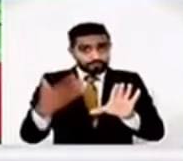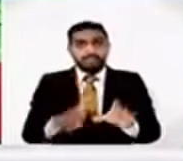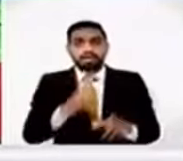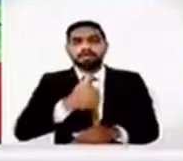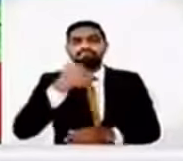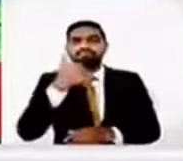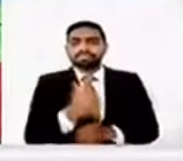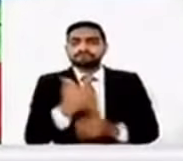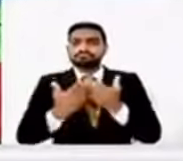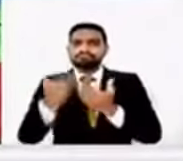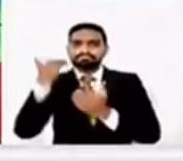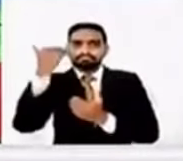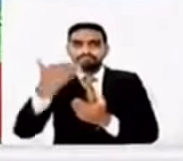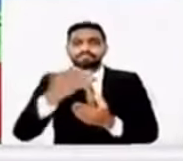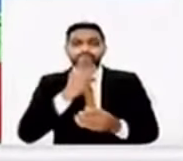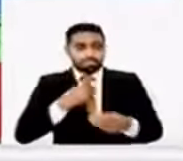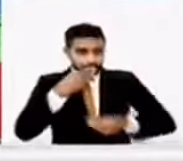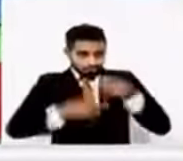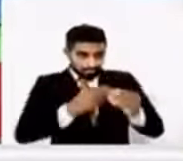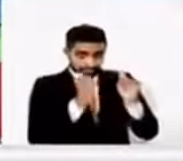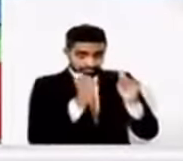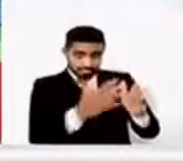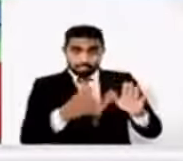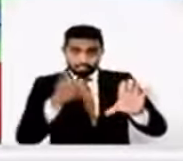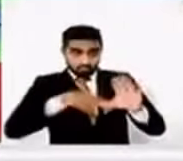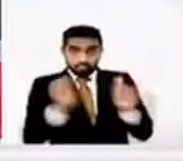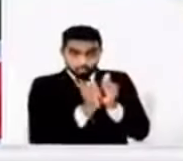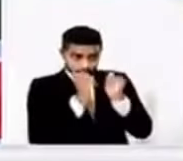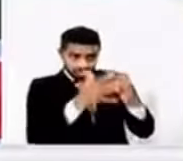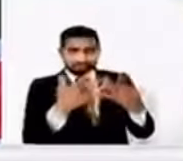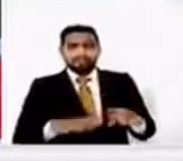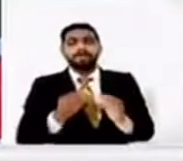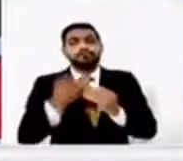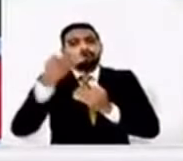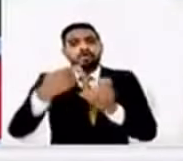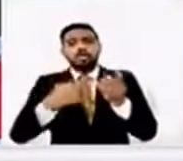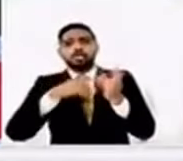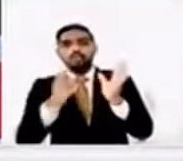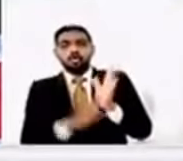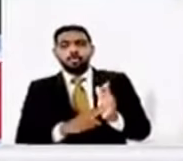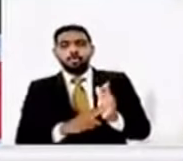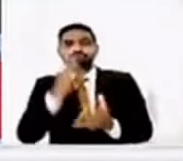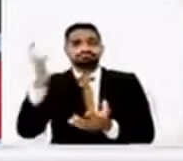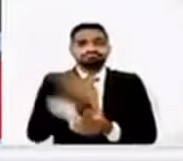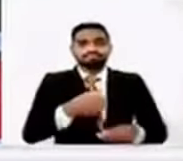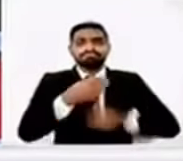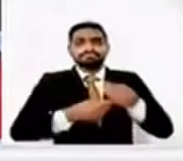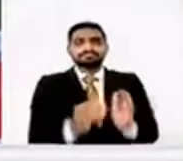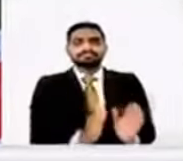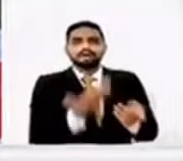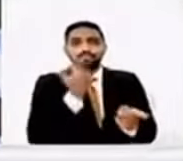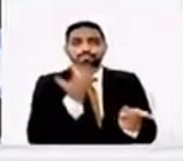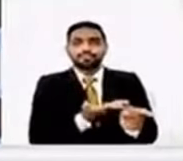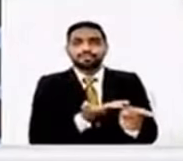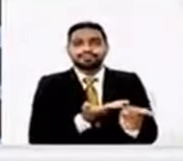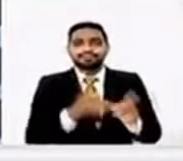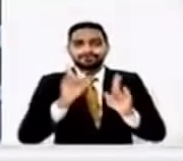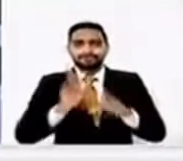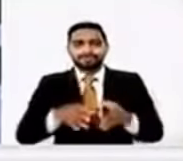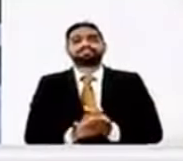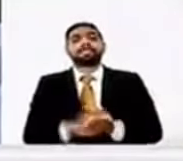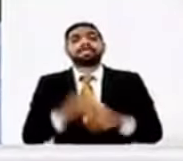in the long run when they perform well. And on that note, let's have a quick look at what the proposals are made through